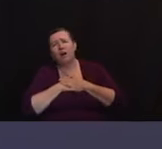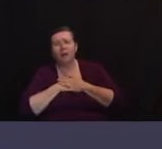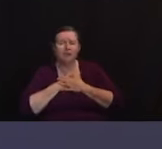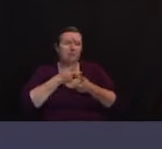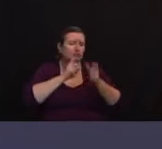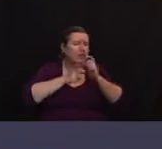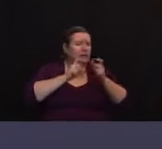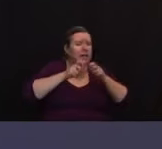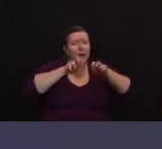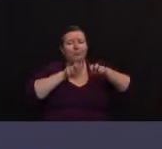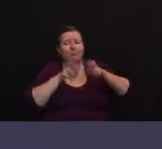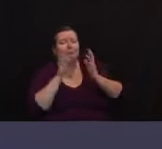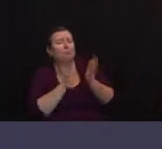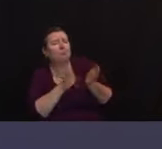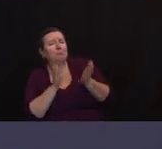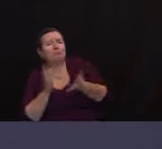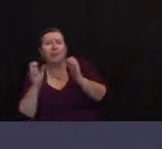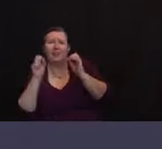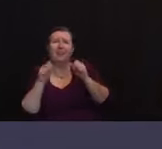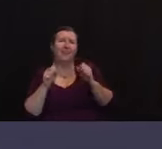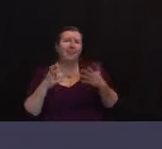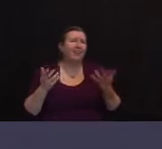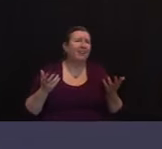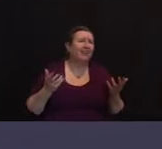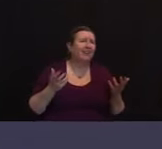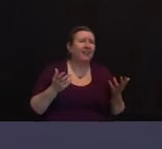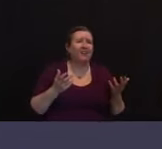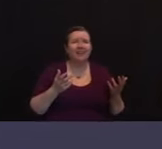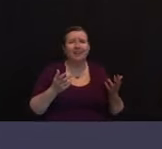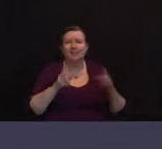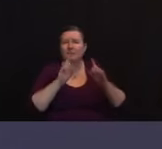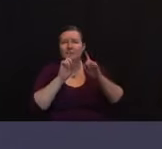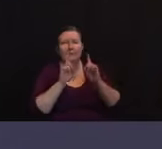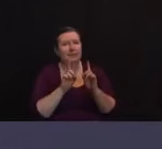whatever it might be. But we got to take this in steps.